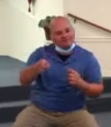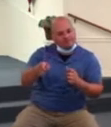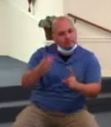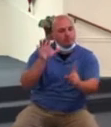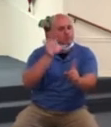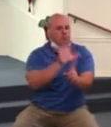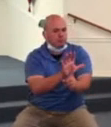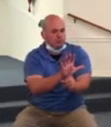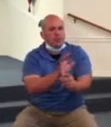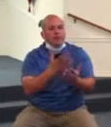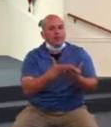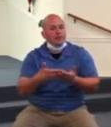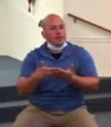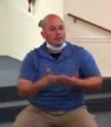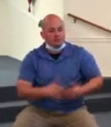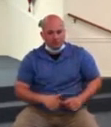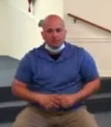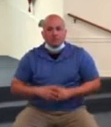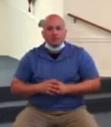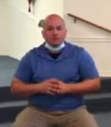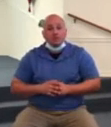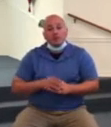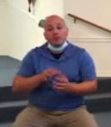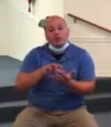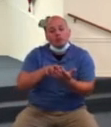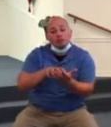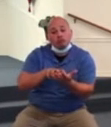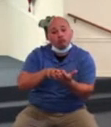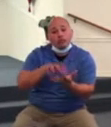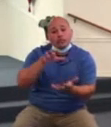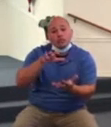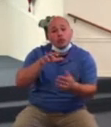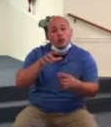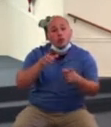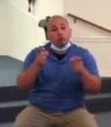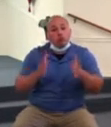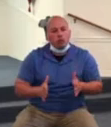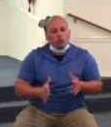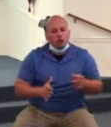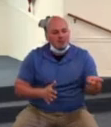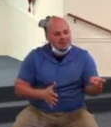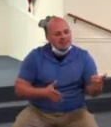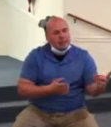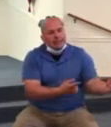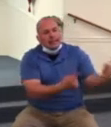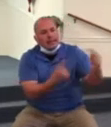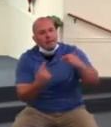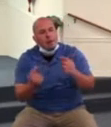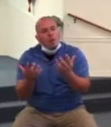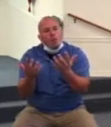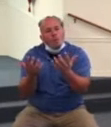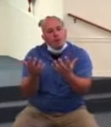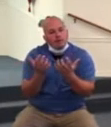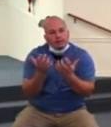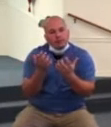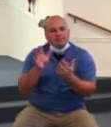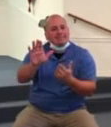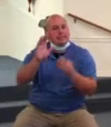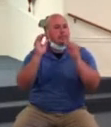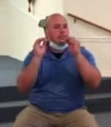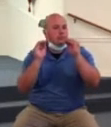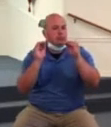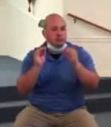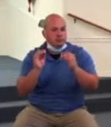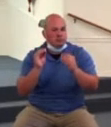ruler came seeking Jesus' teaching, though unfortunately he didn't follow it. Peter and